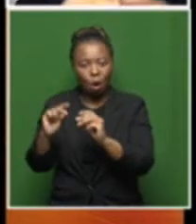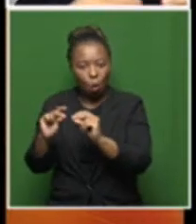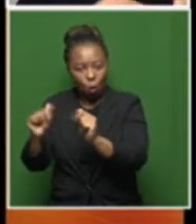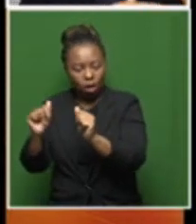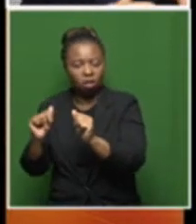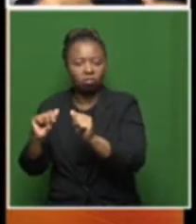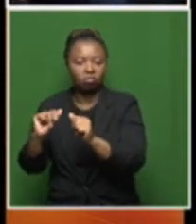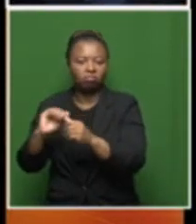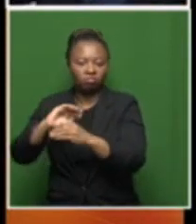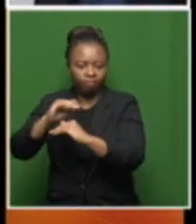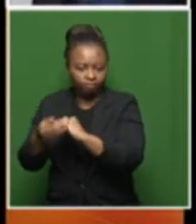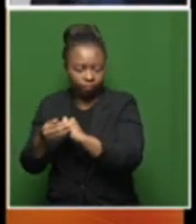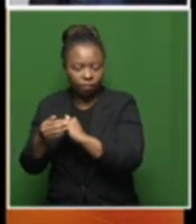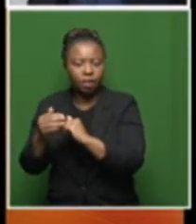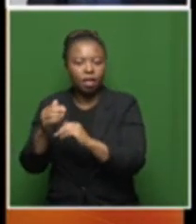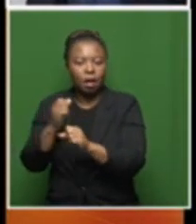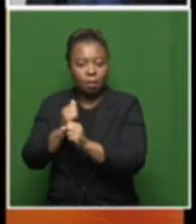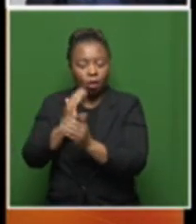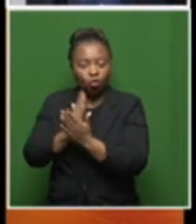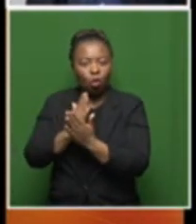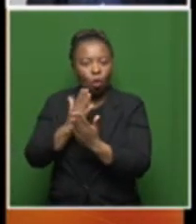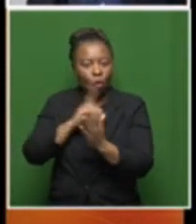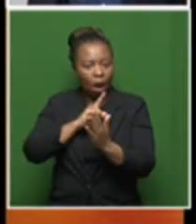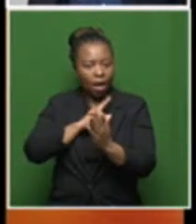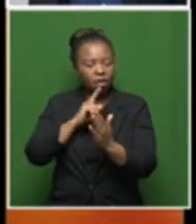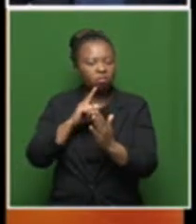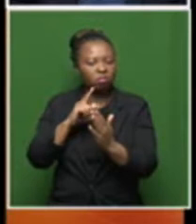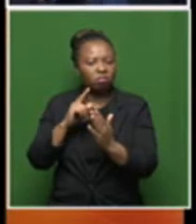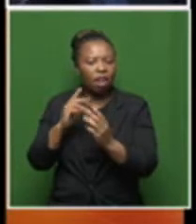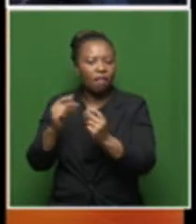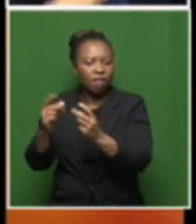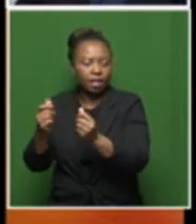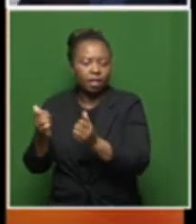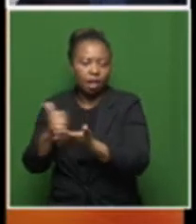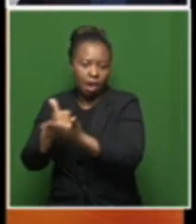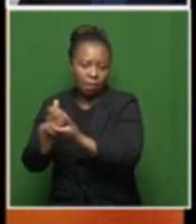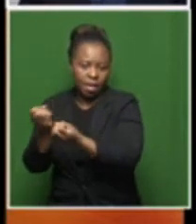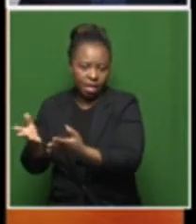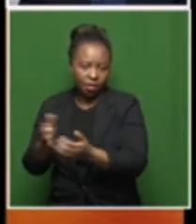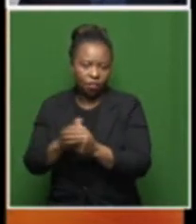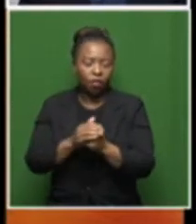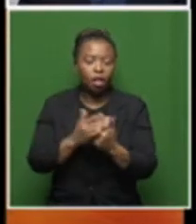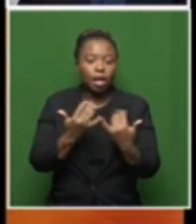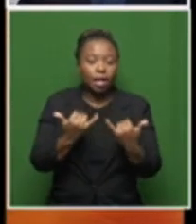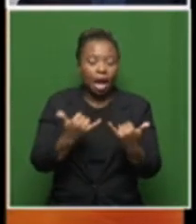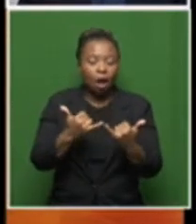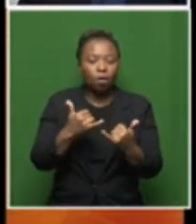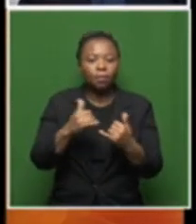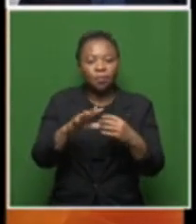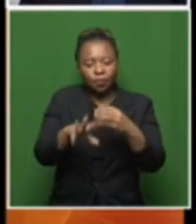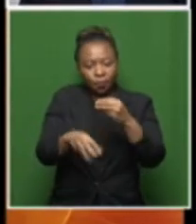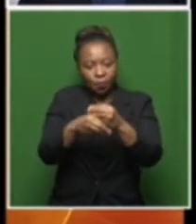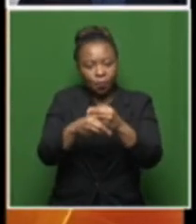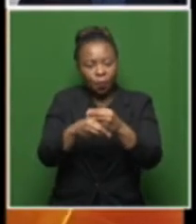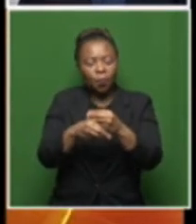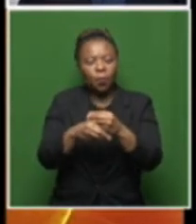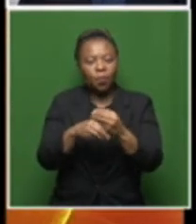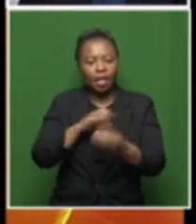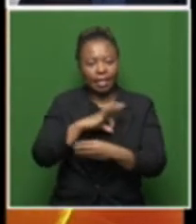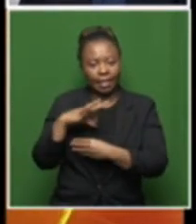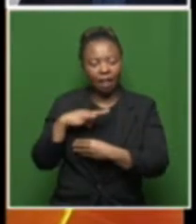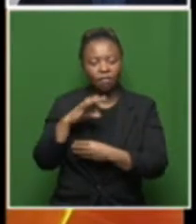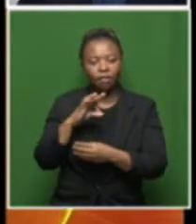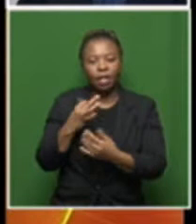way, and that's what we've learned in the second wave. The big thing we've learned in the second wave is additional staff. We employed additional staff, up to